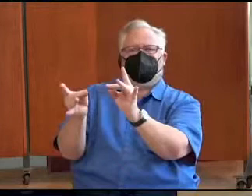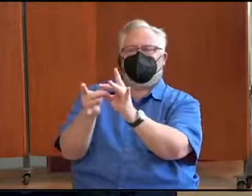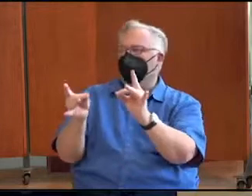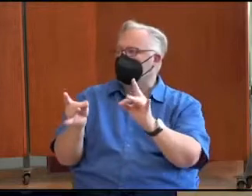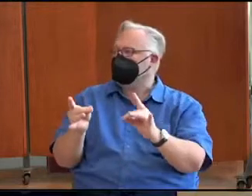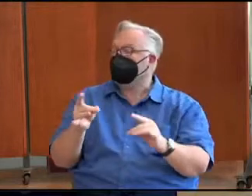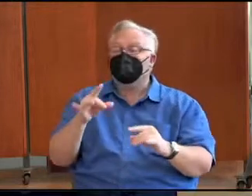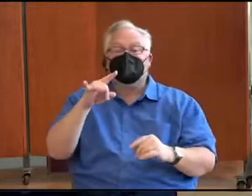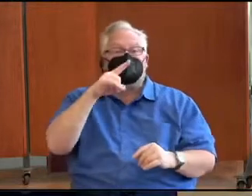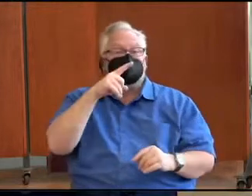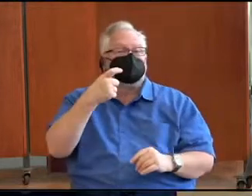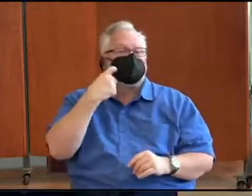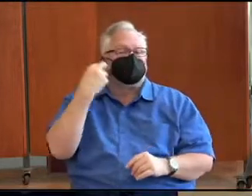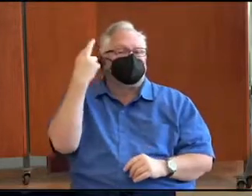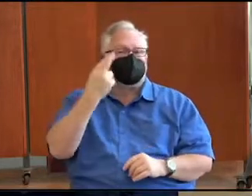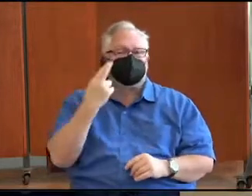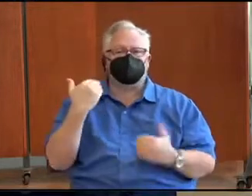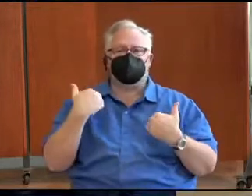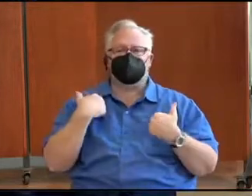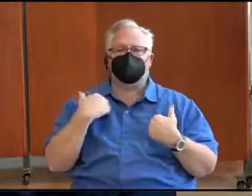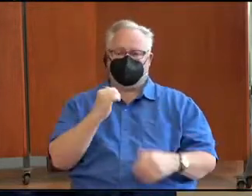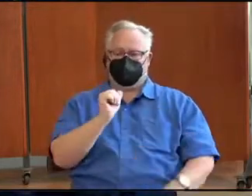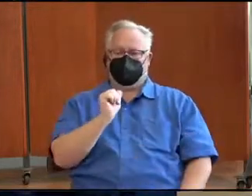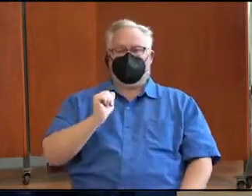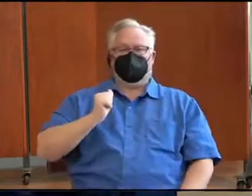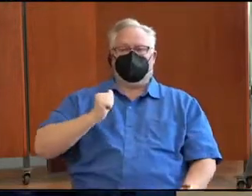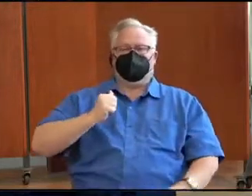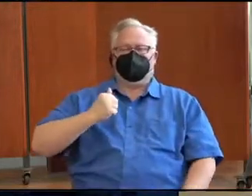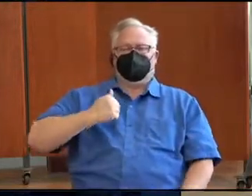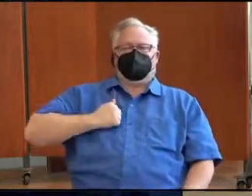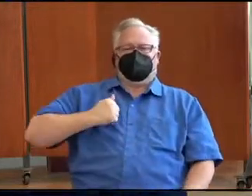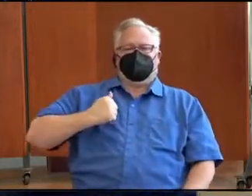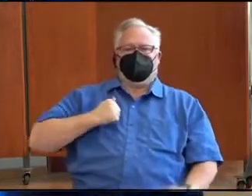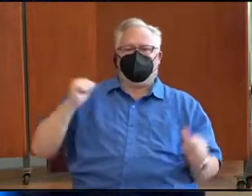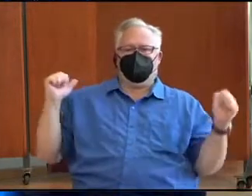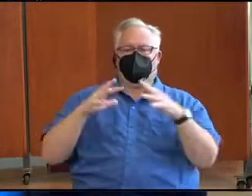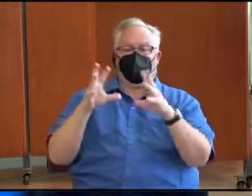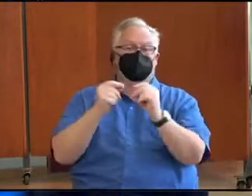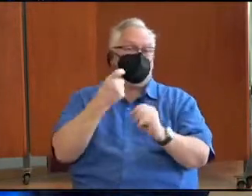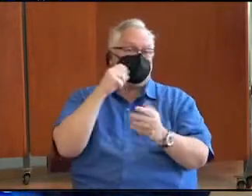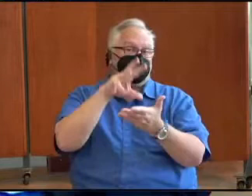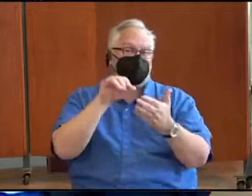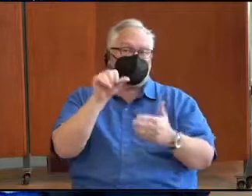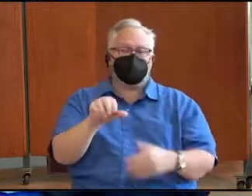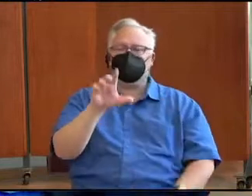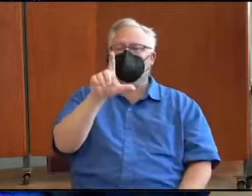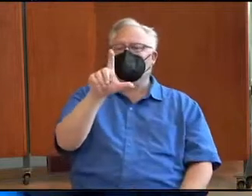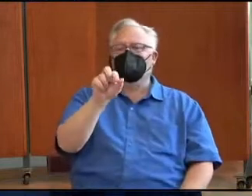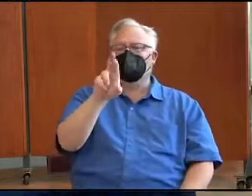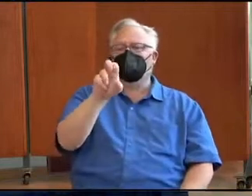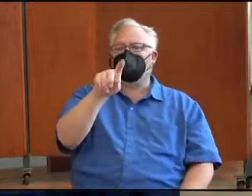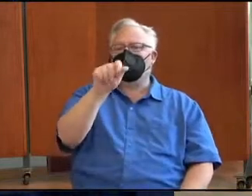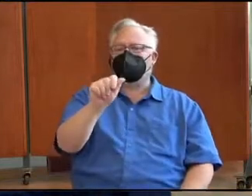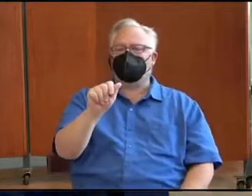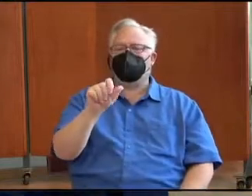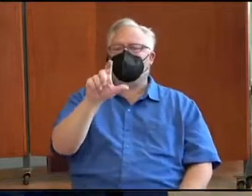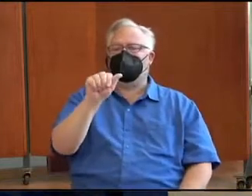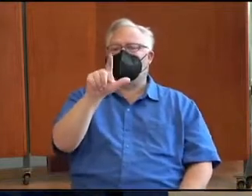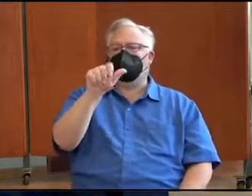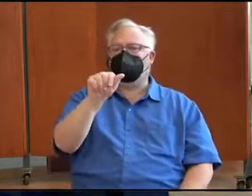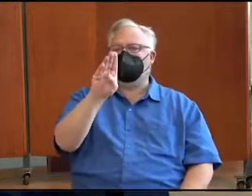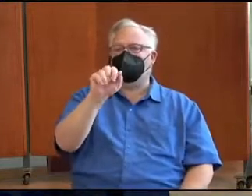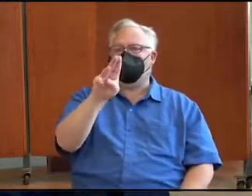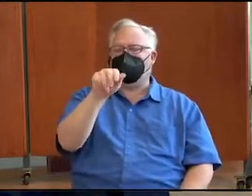learned that there is a Canadian conference, because I just learned that at the Lareda conference in Alabama. So they wondered, what's your relationship